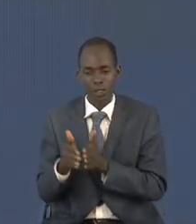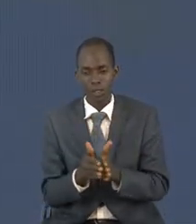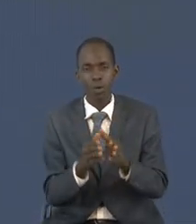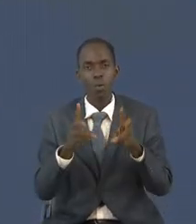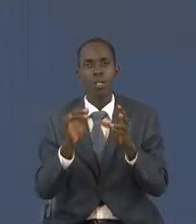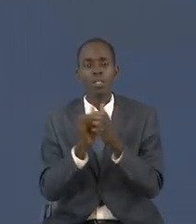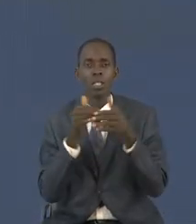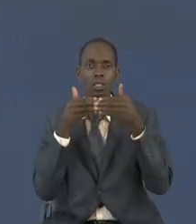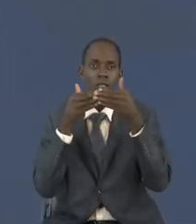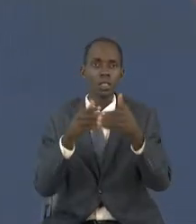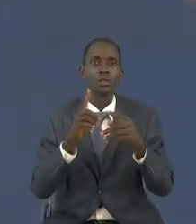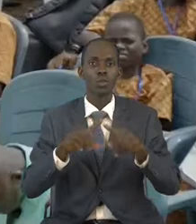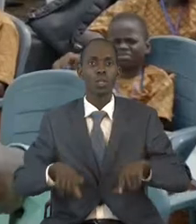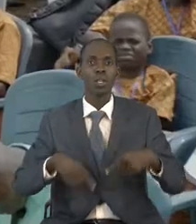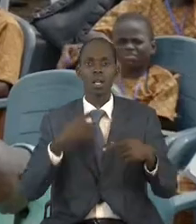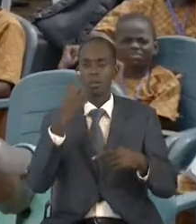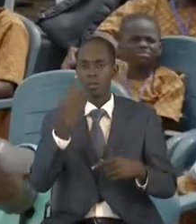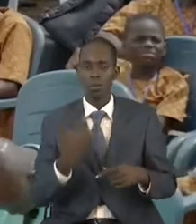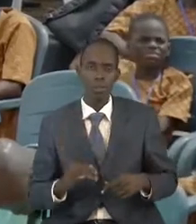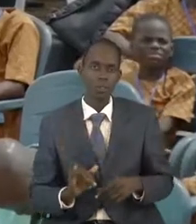life everlasting.